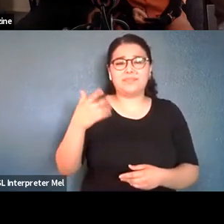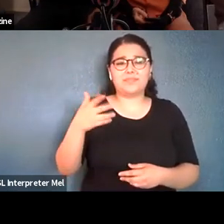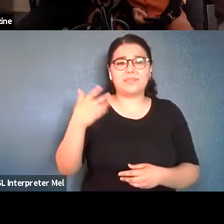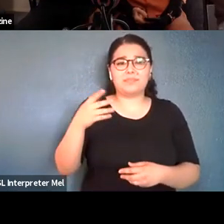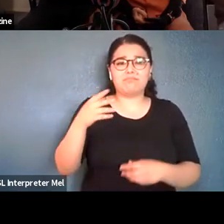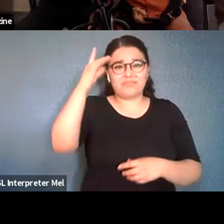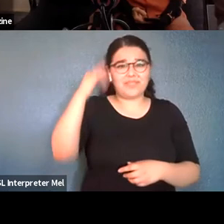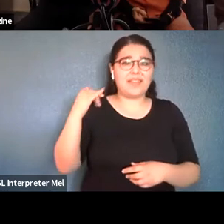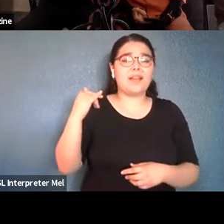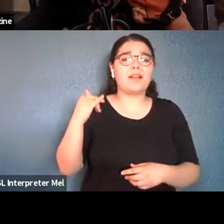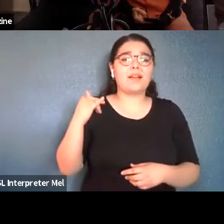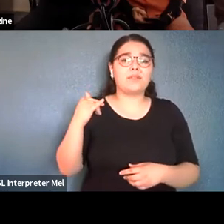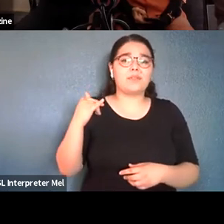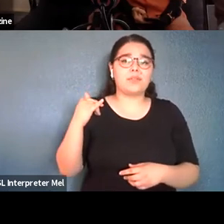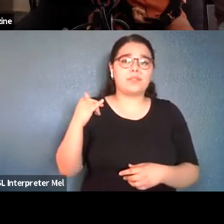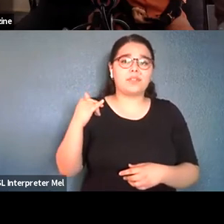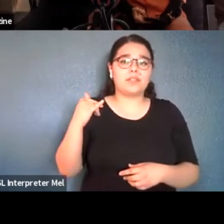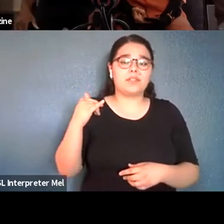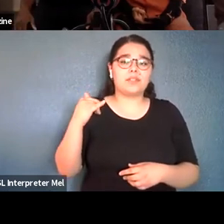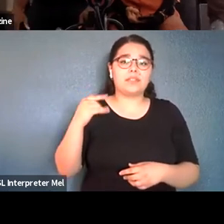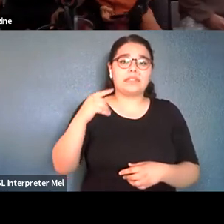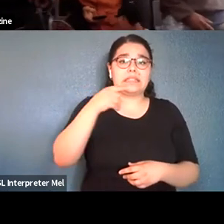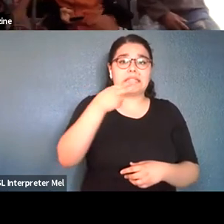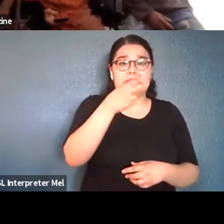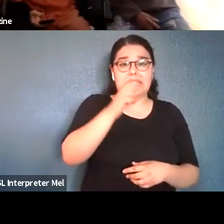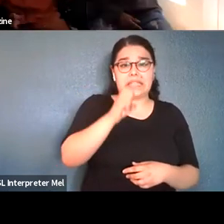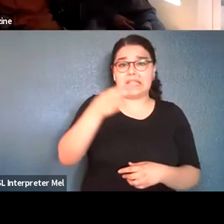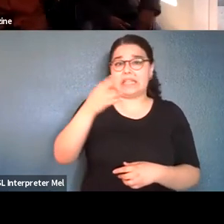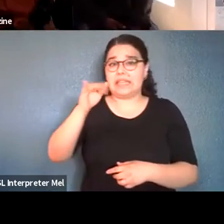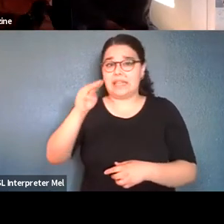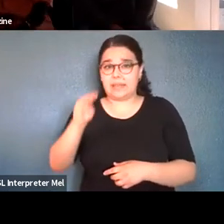California. He, him, his.